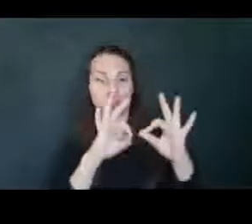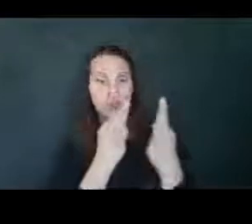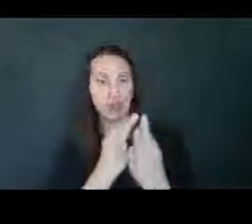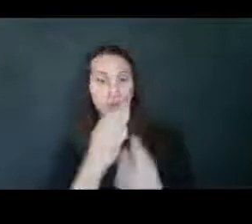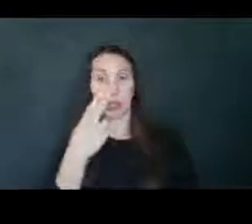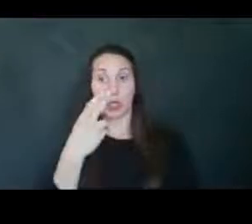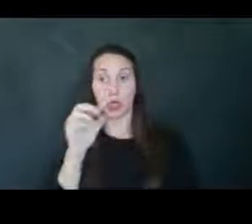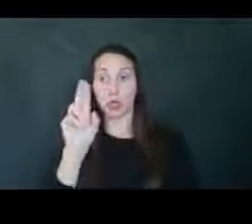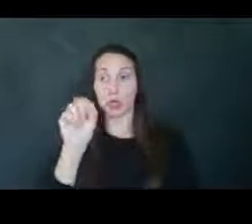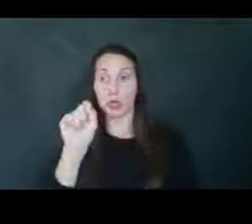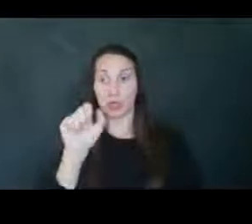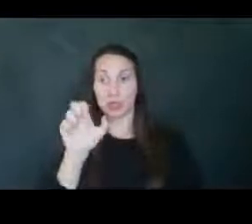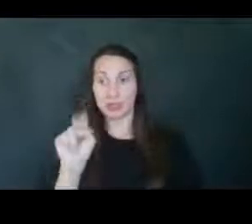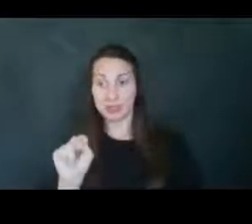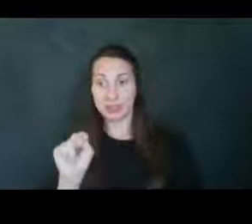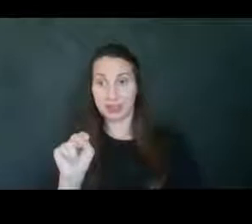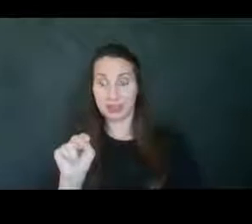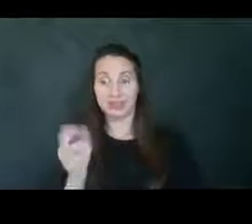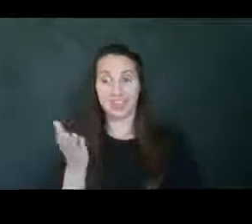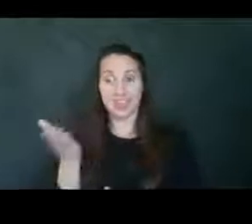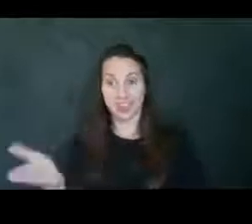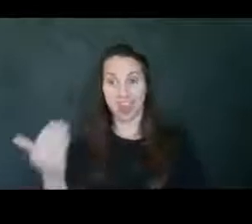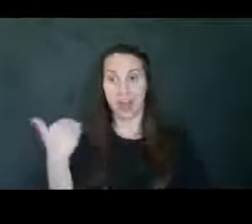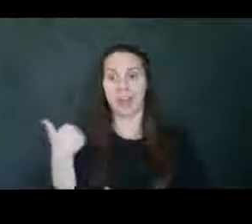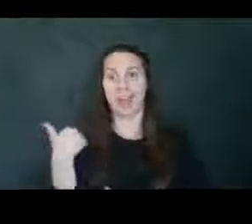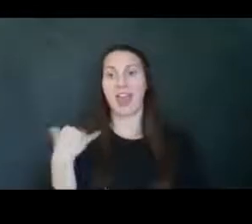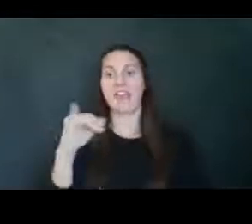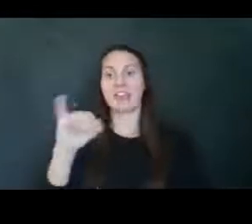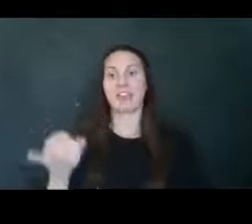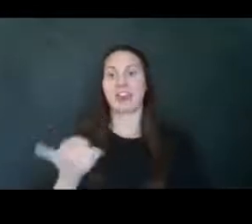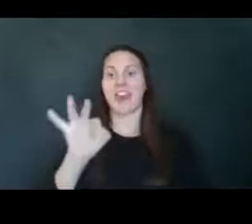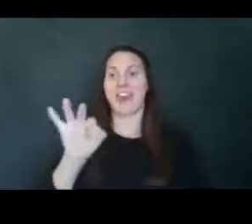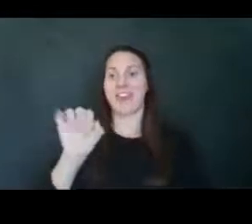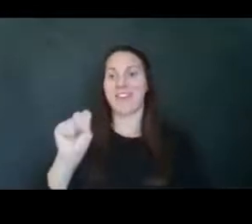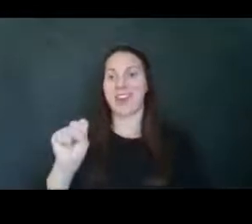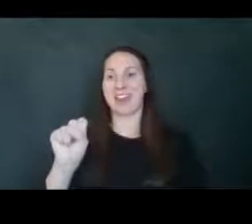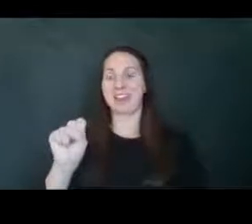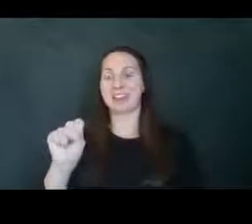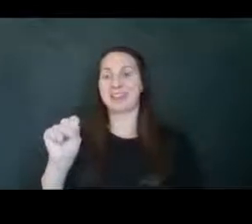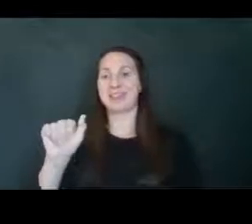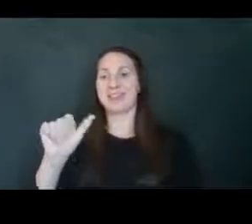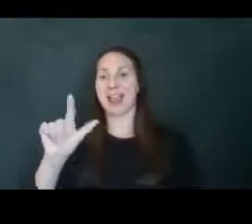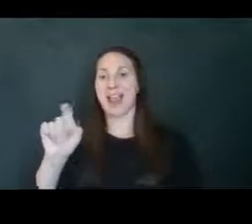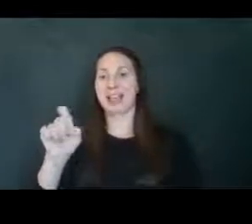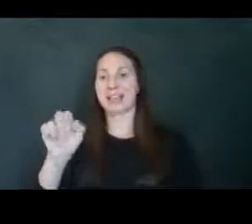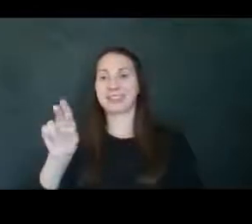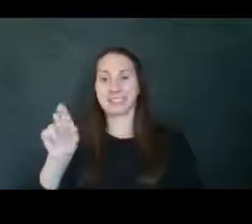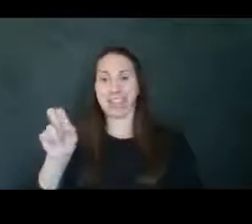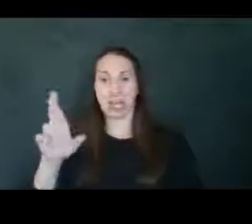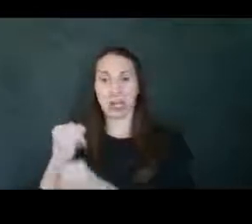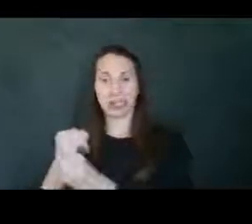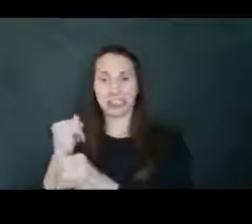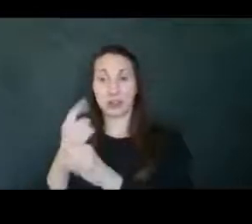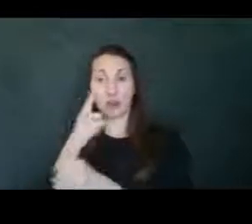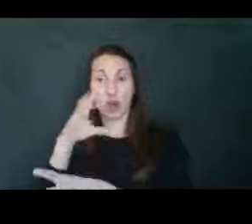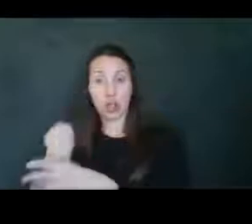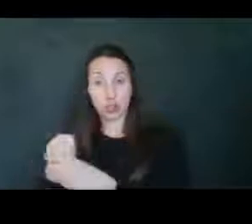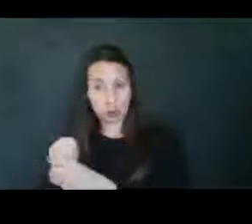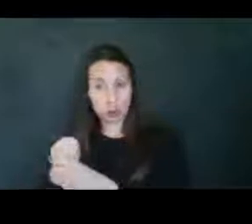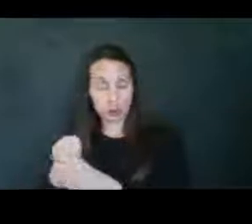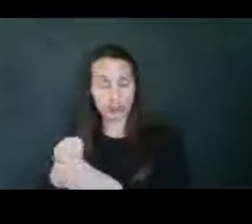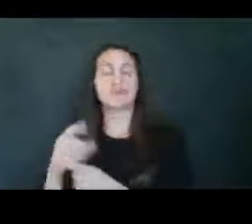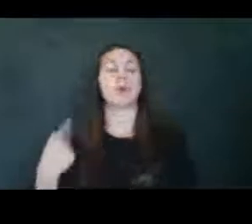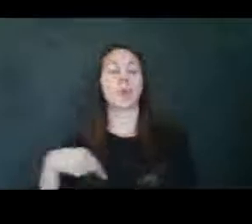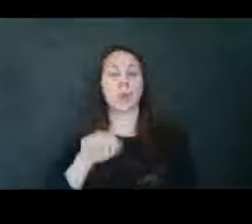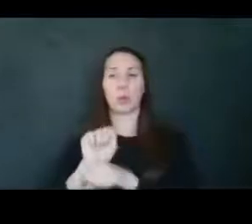of the award-winning JFS Alexander Institute for Inclusion. We work to foster a community